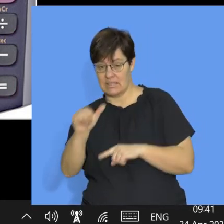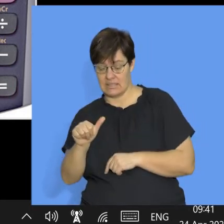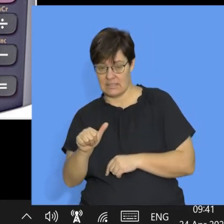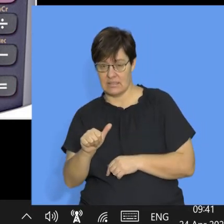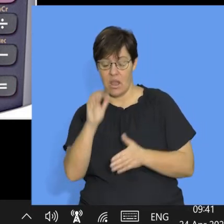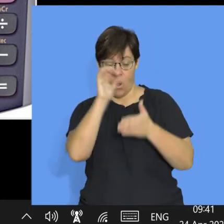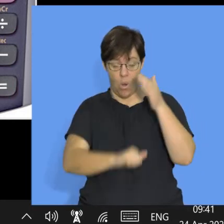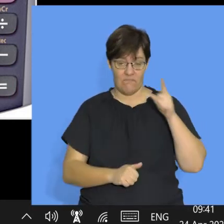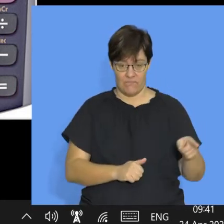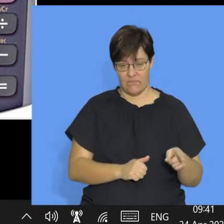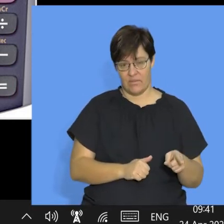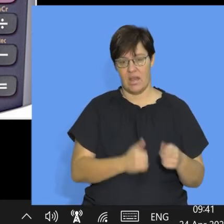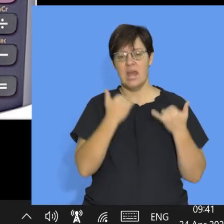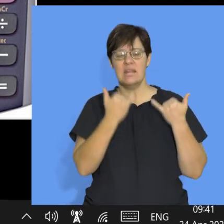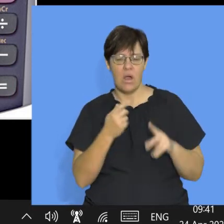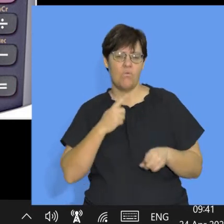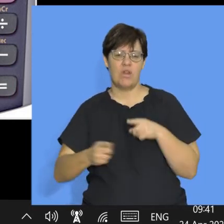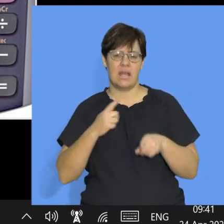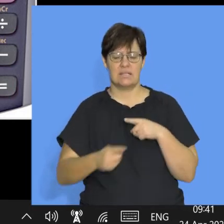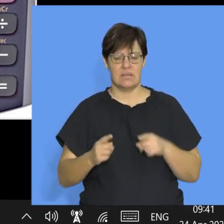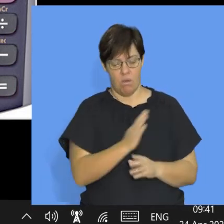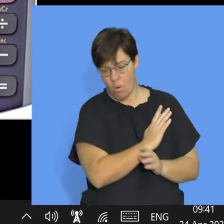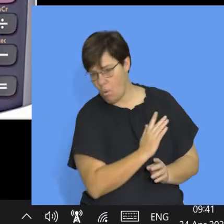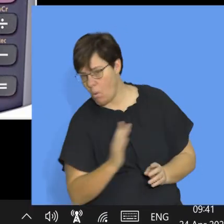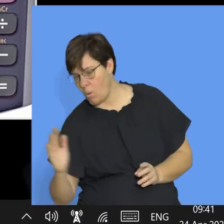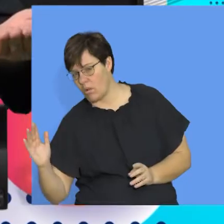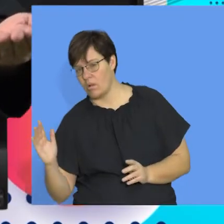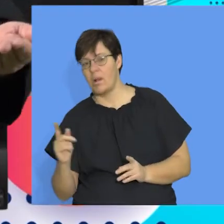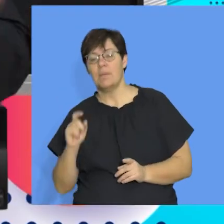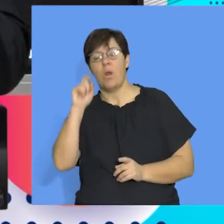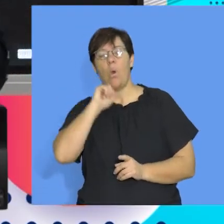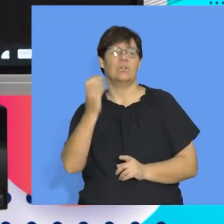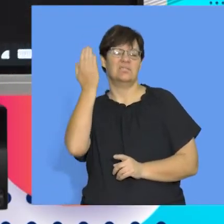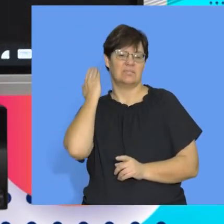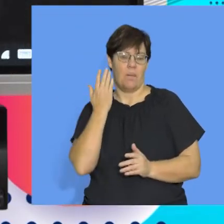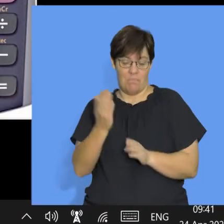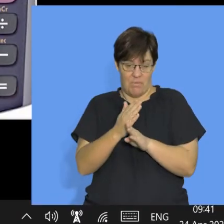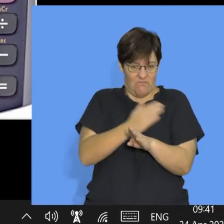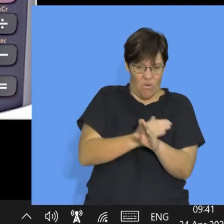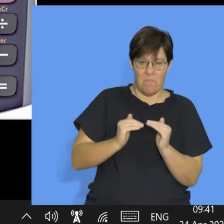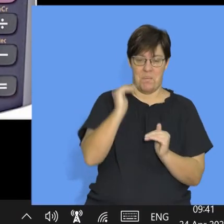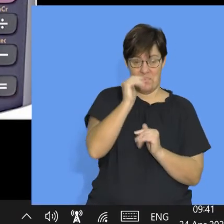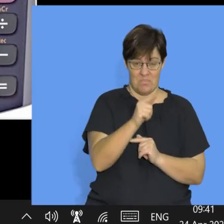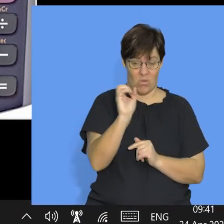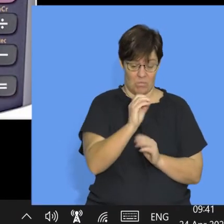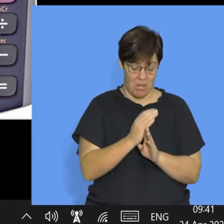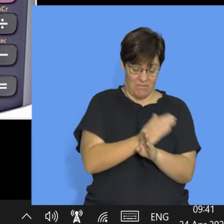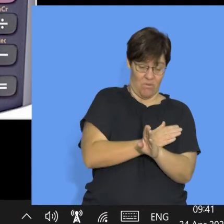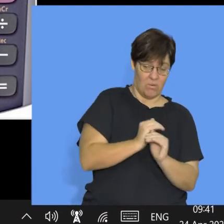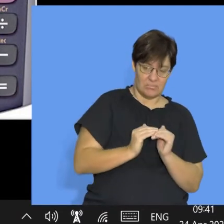that, now you have your rental, all of them on the old rental, right? Now, divide that